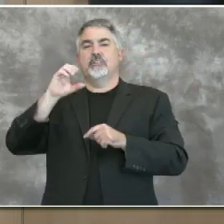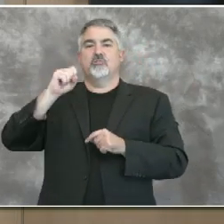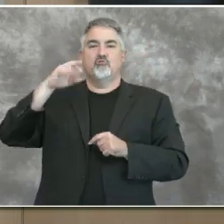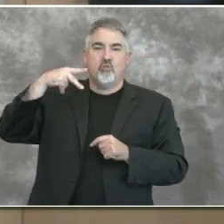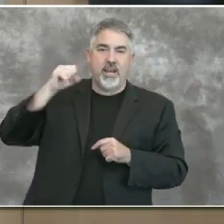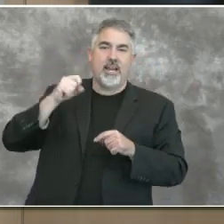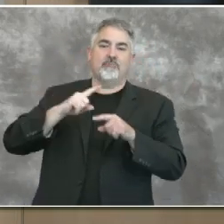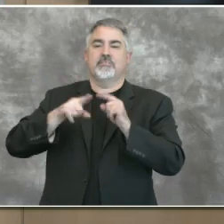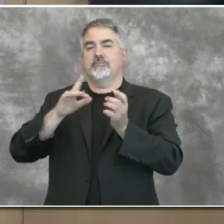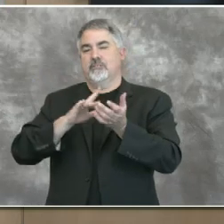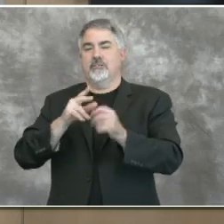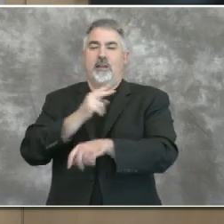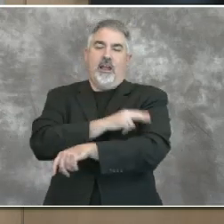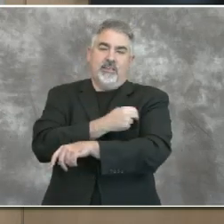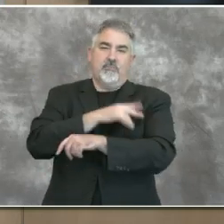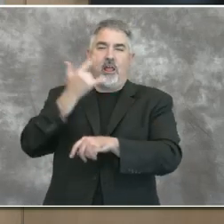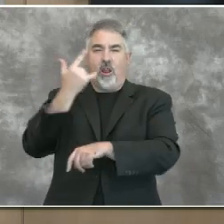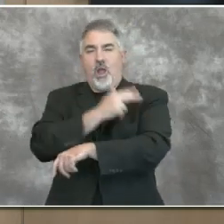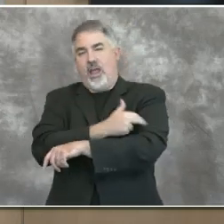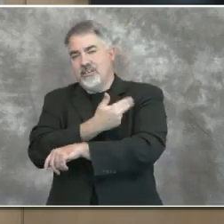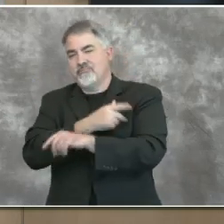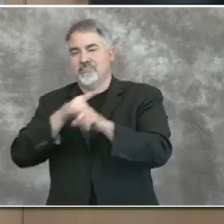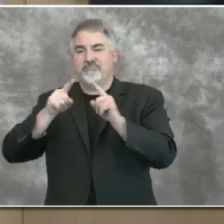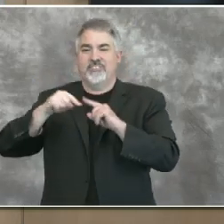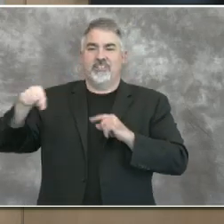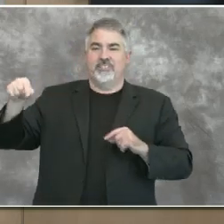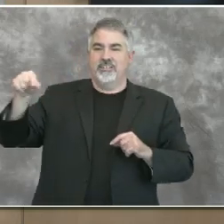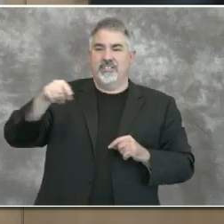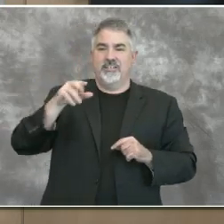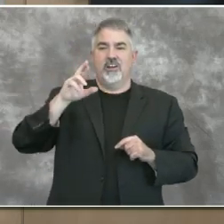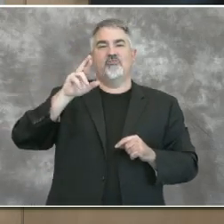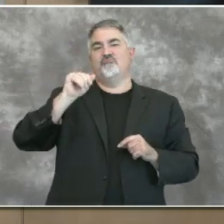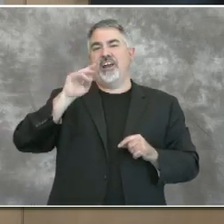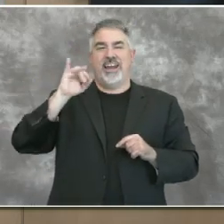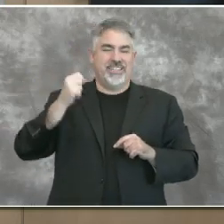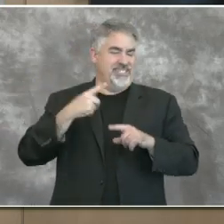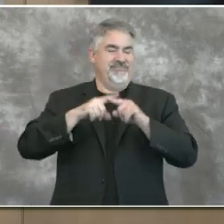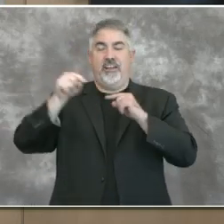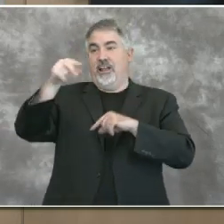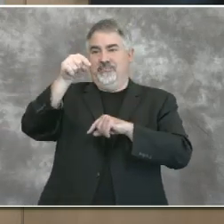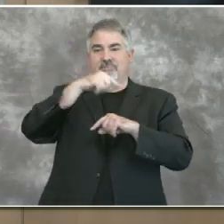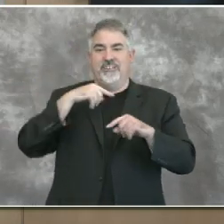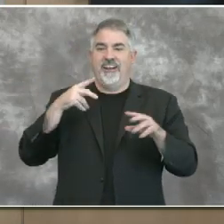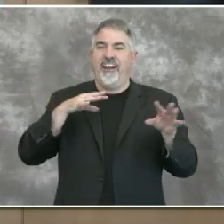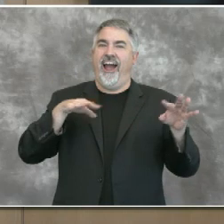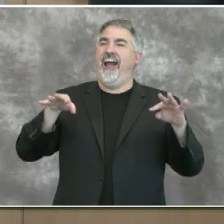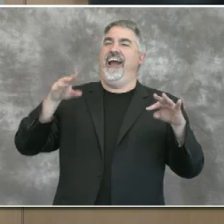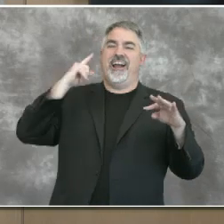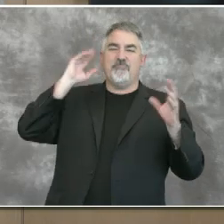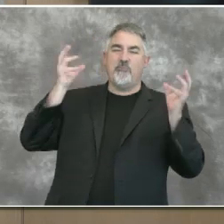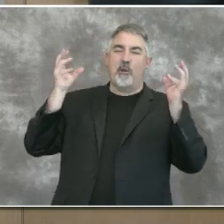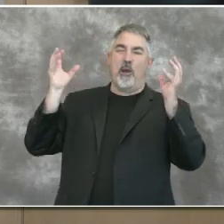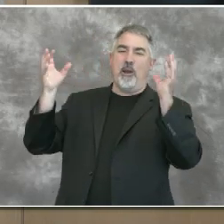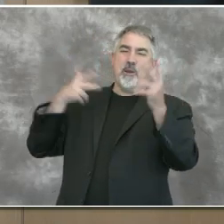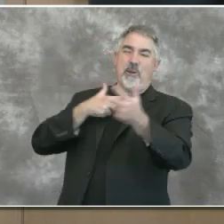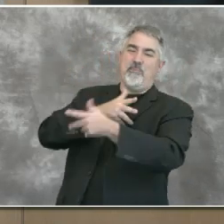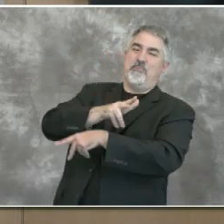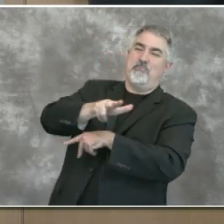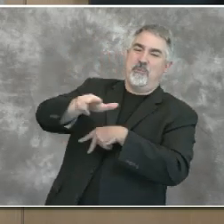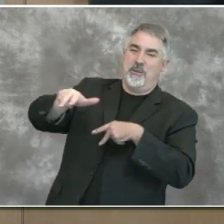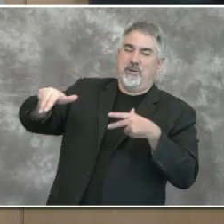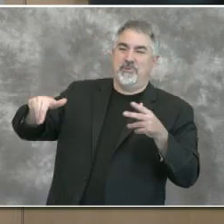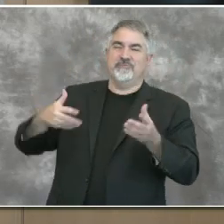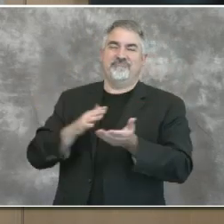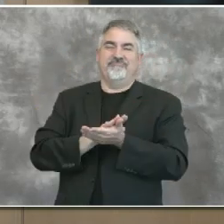Jolla Hospital, at Sharp Memorial Hospital, at Rady's Children's Hospital, at Kaiser San Diego Medical Center, and